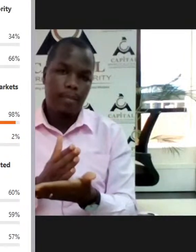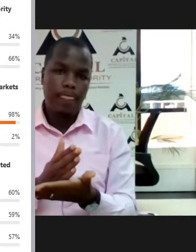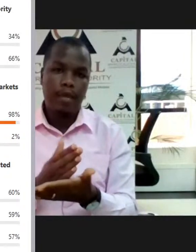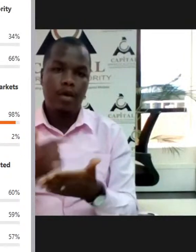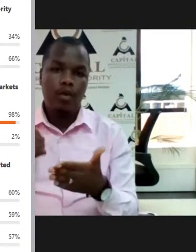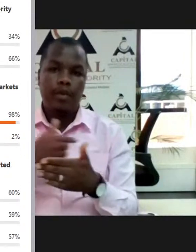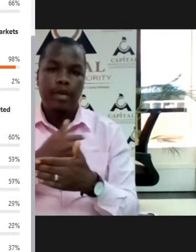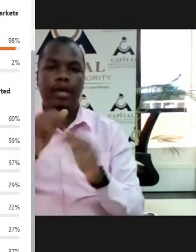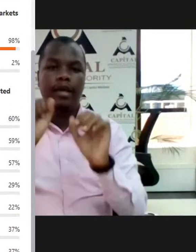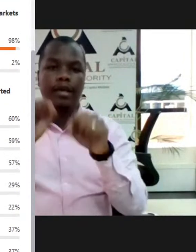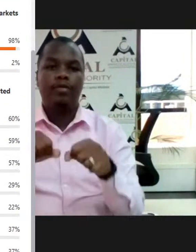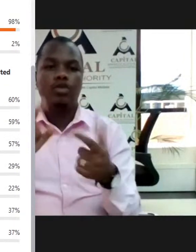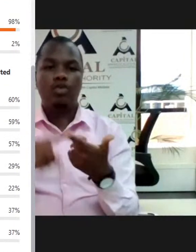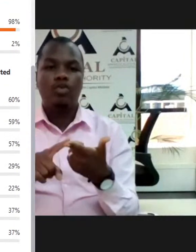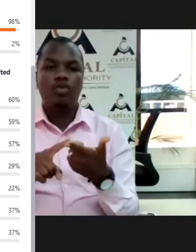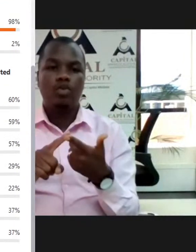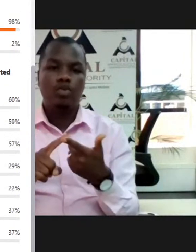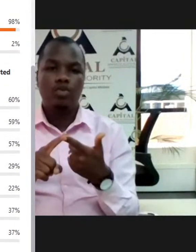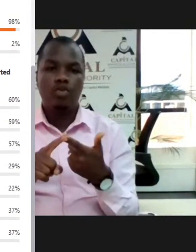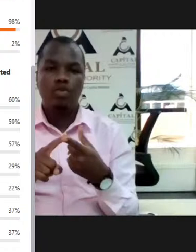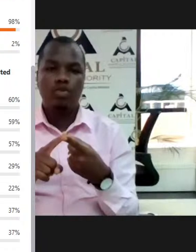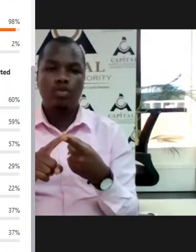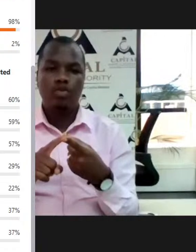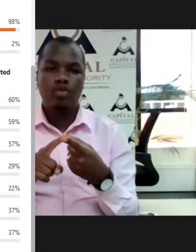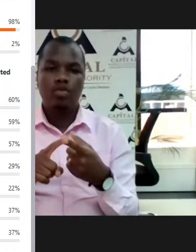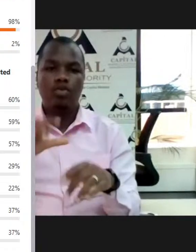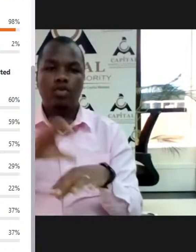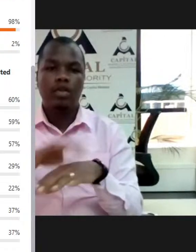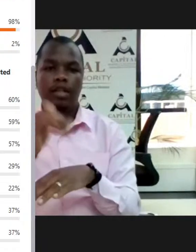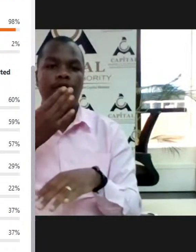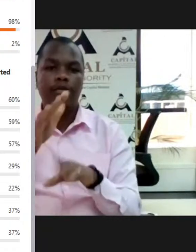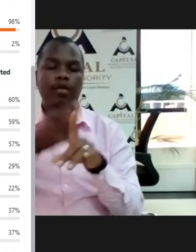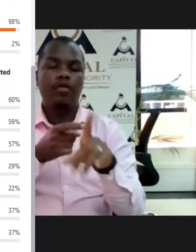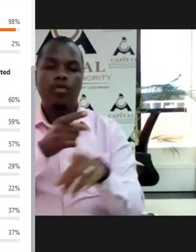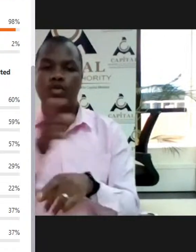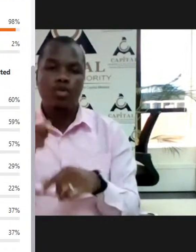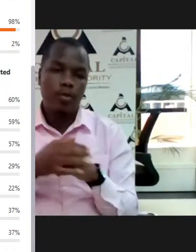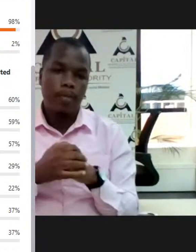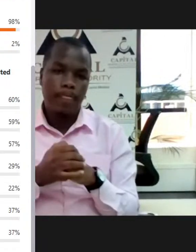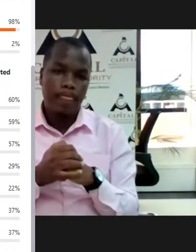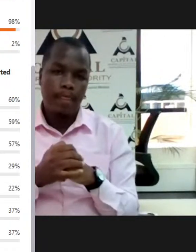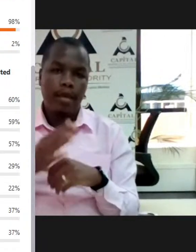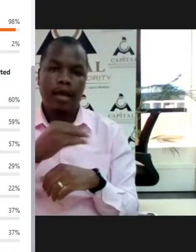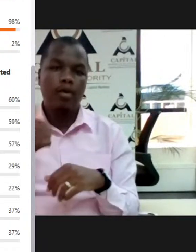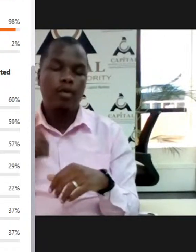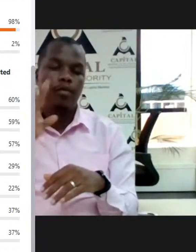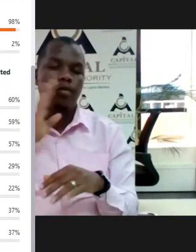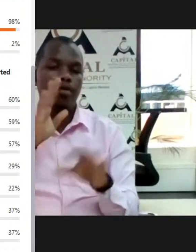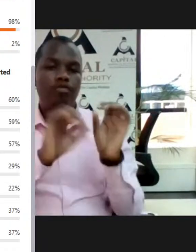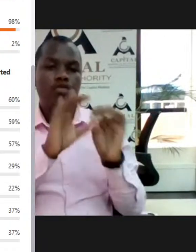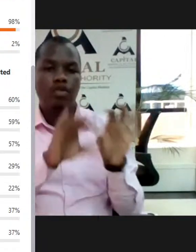able to get that feedback from you, and we'll be posting